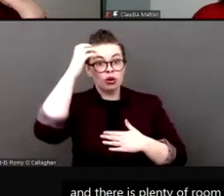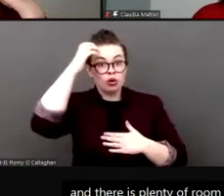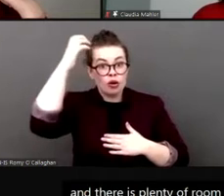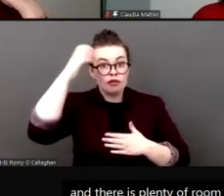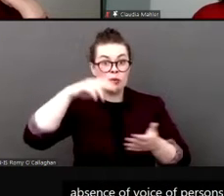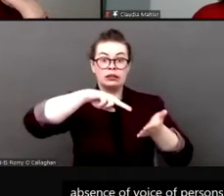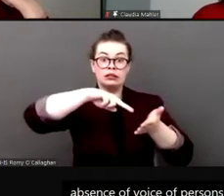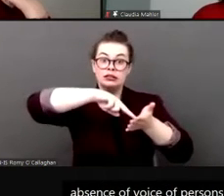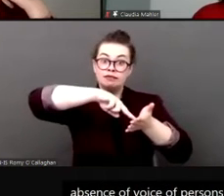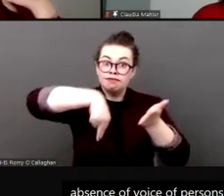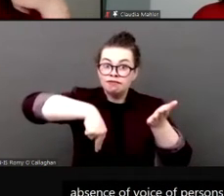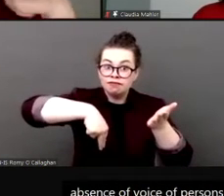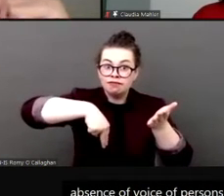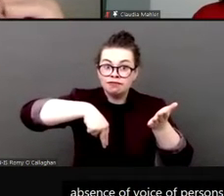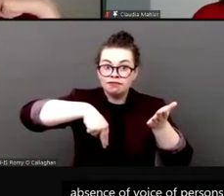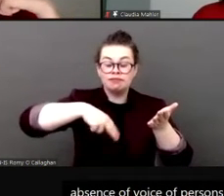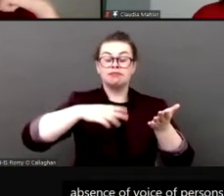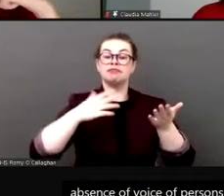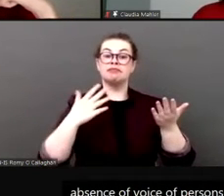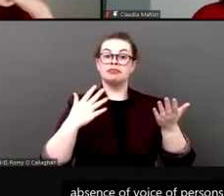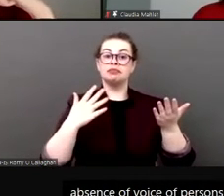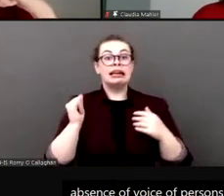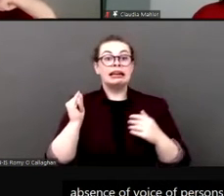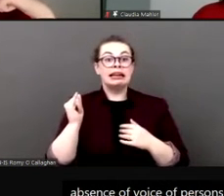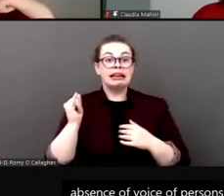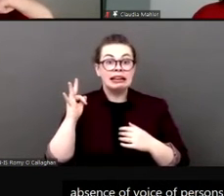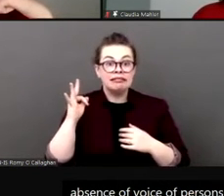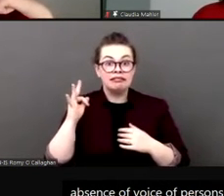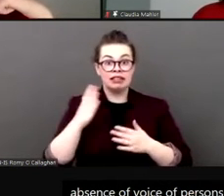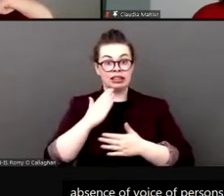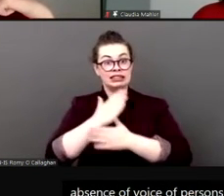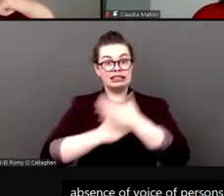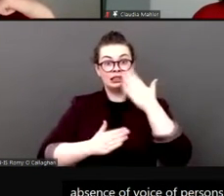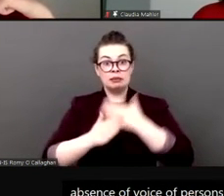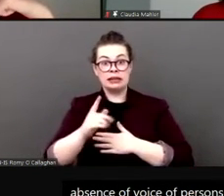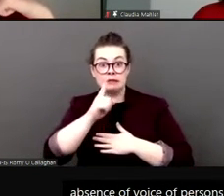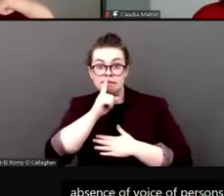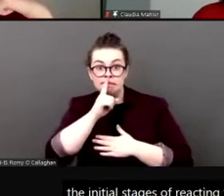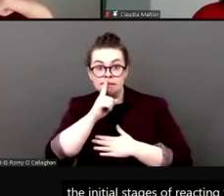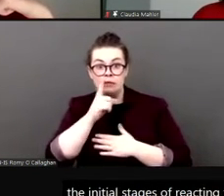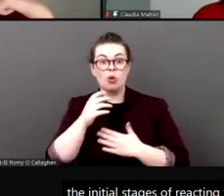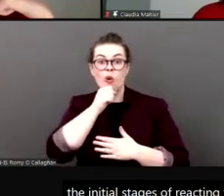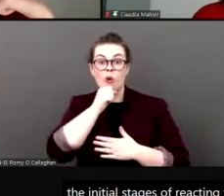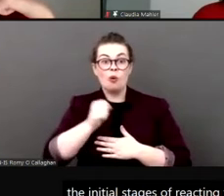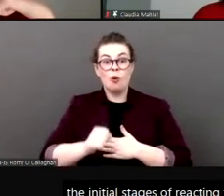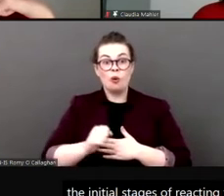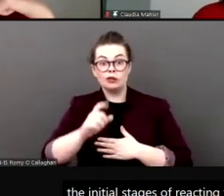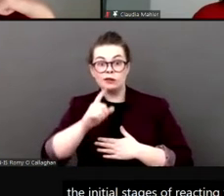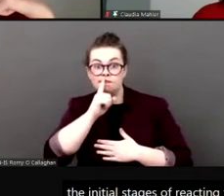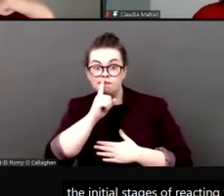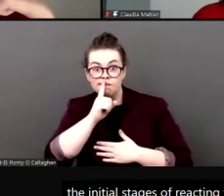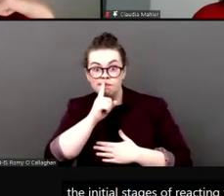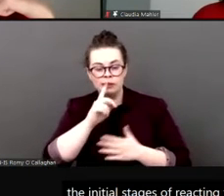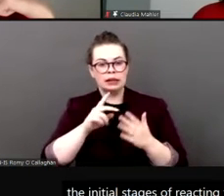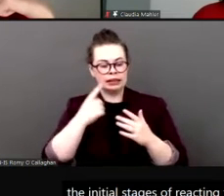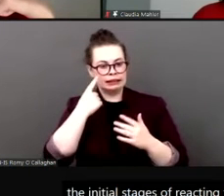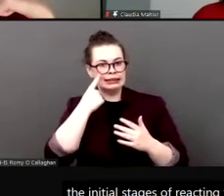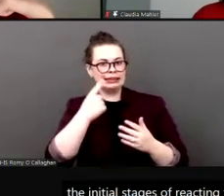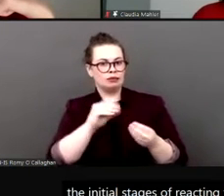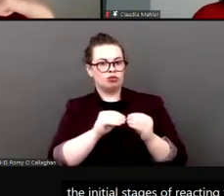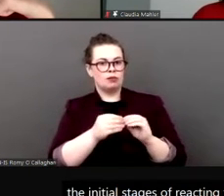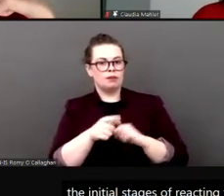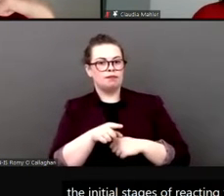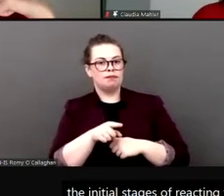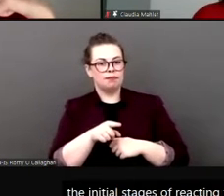initial stages of reacting to COVID was not even in the interests of states, because the problems that emerged were